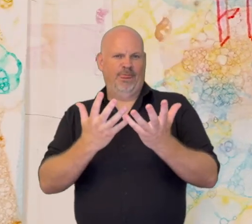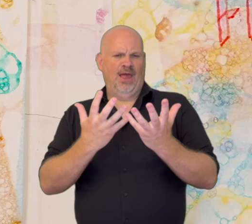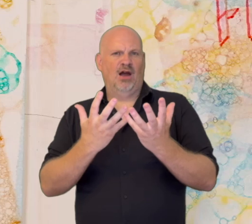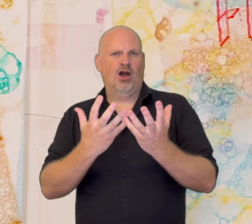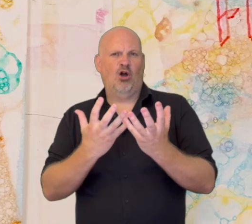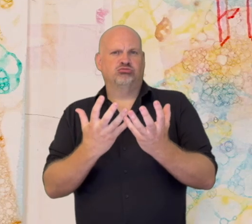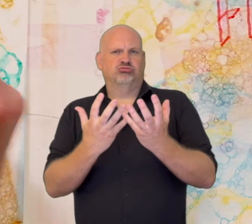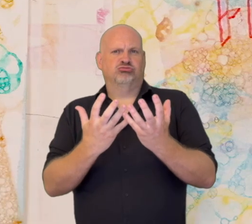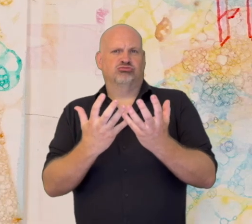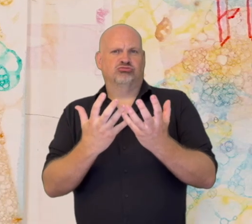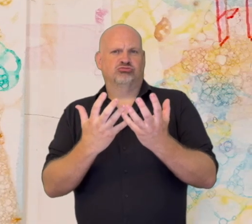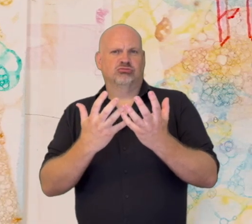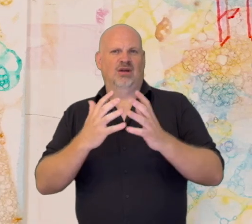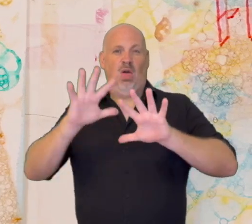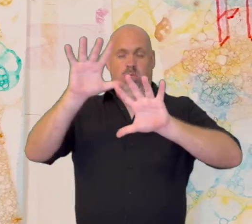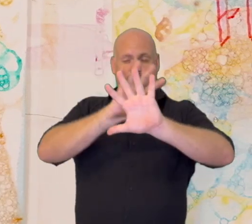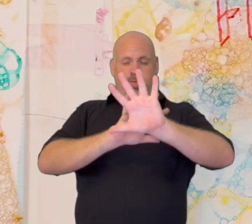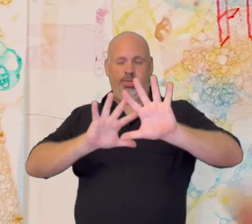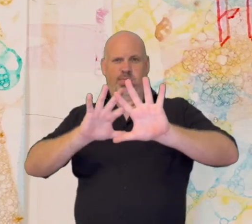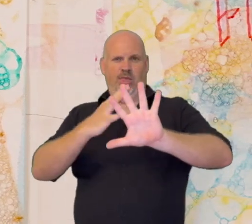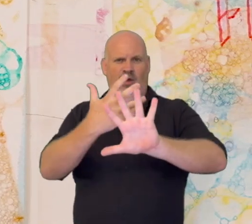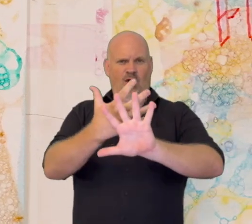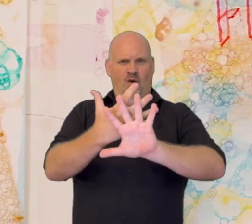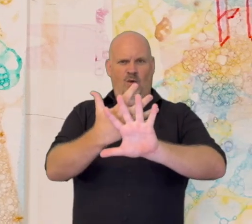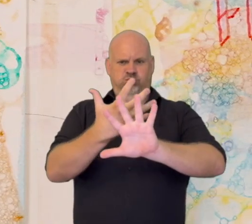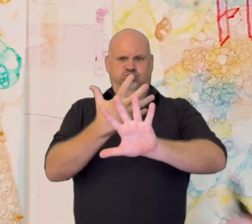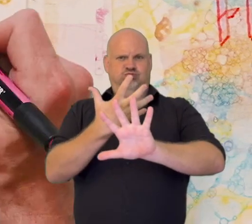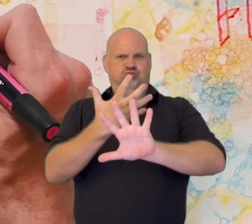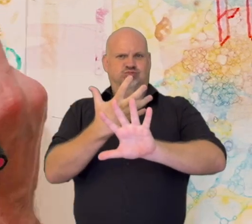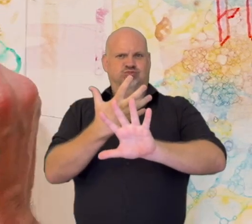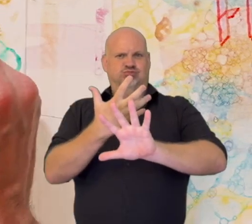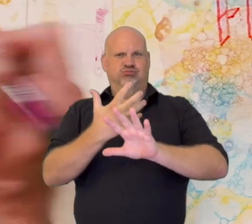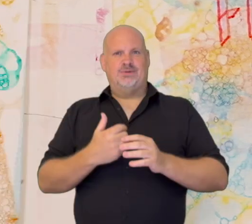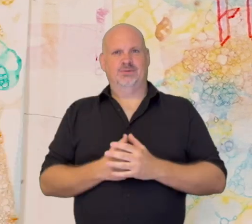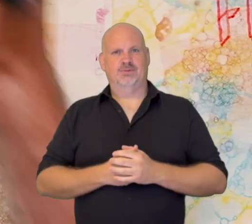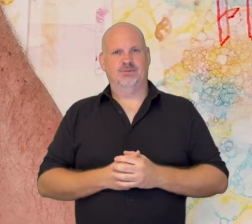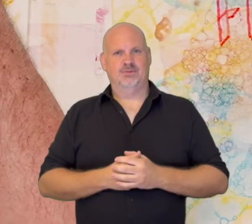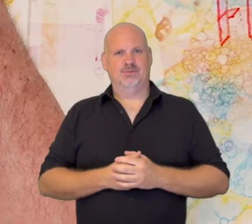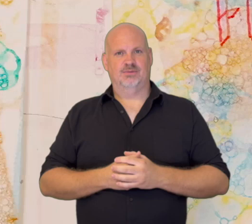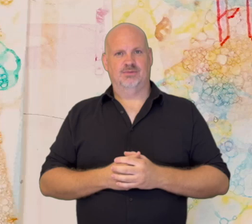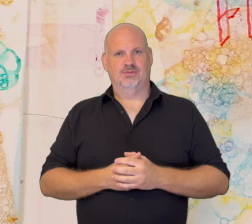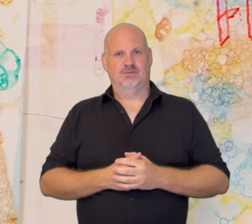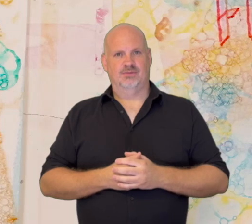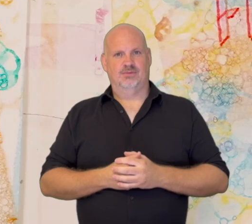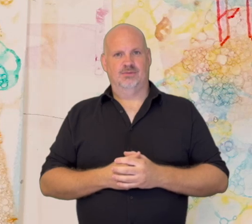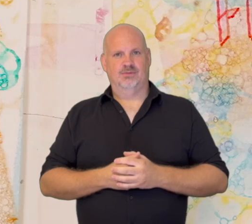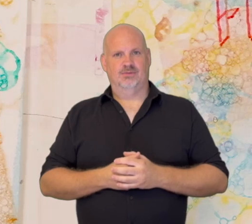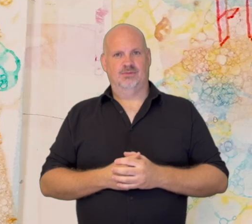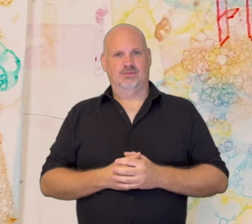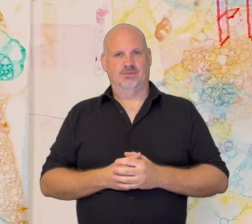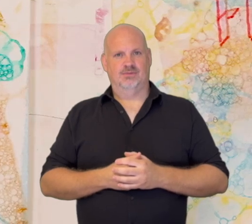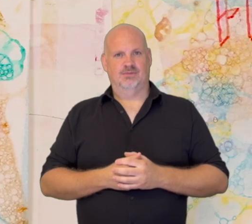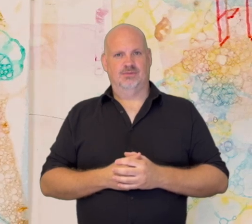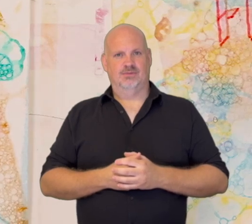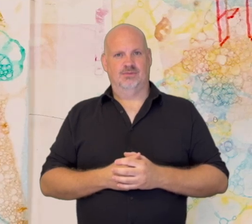substantial in and amongst this cosmic slop.